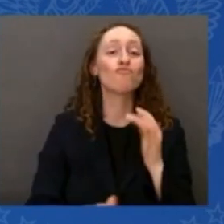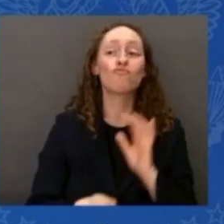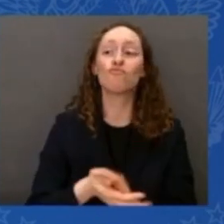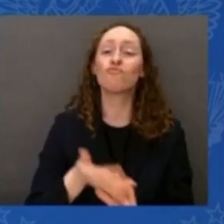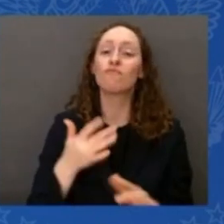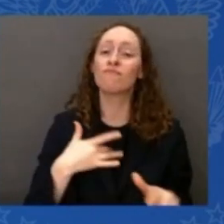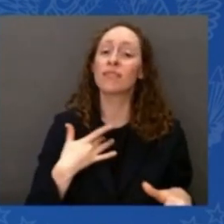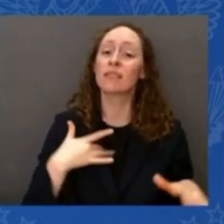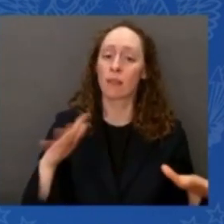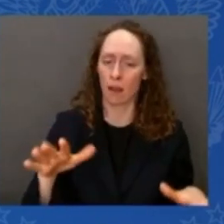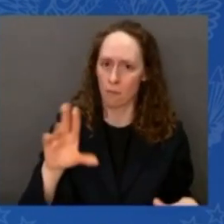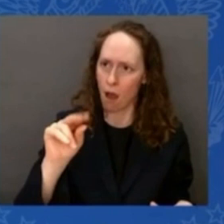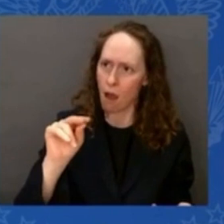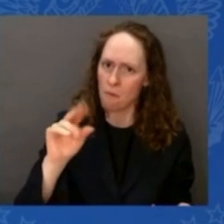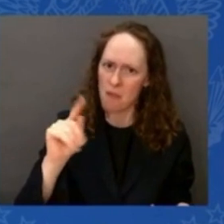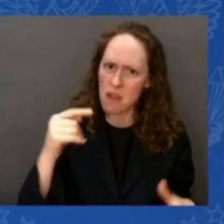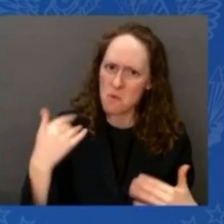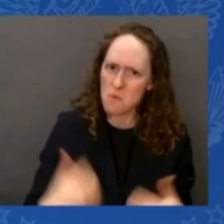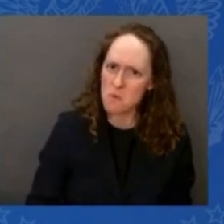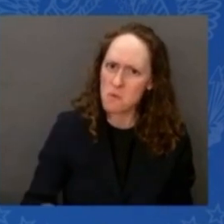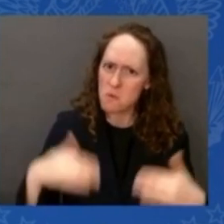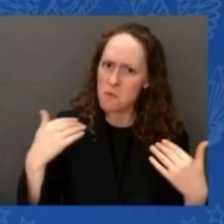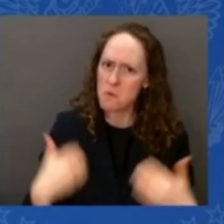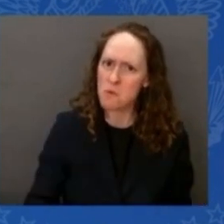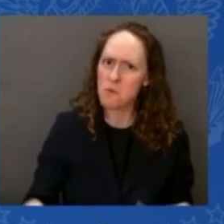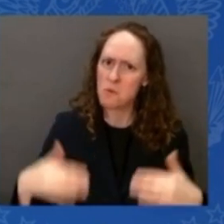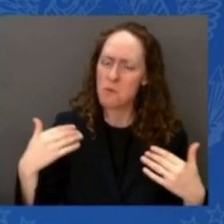finally rolled out. Yes, yes, yes.